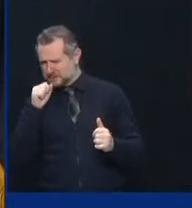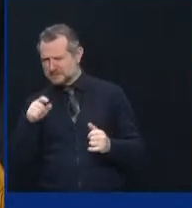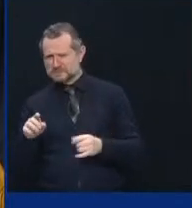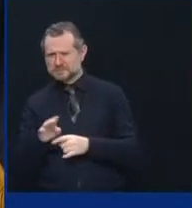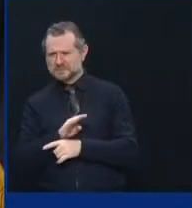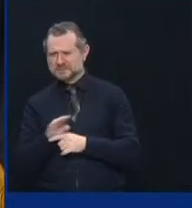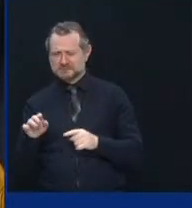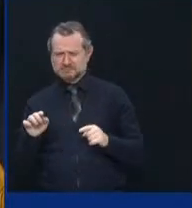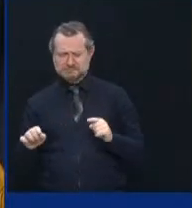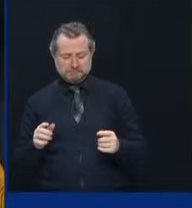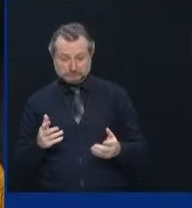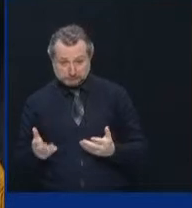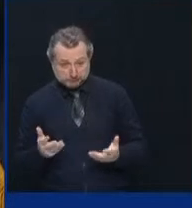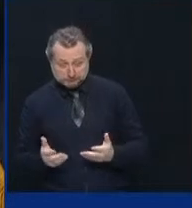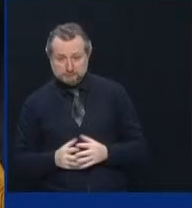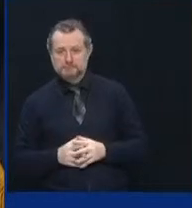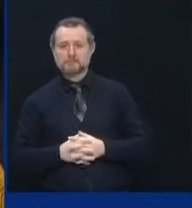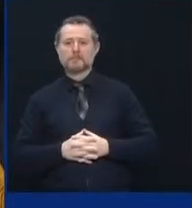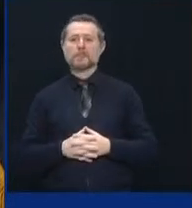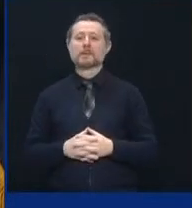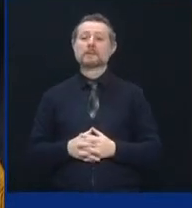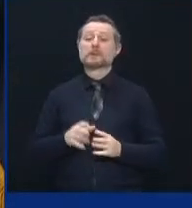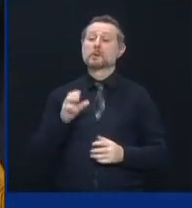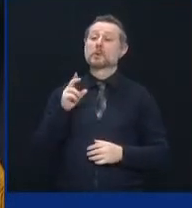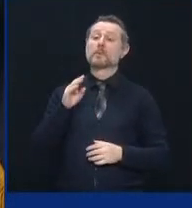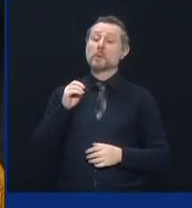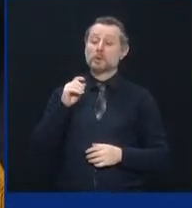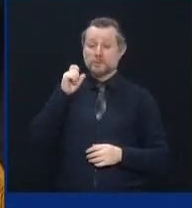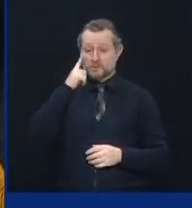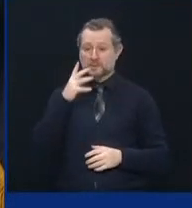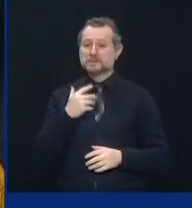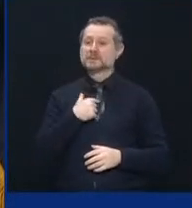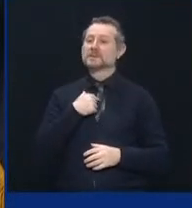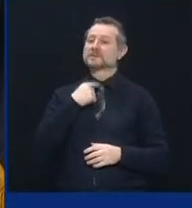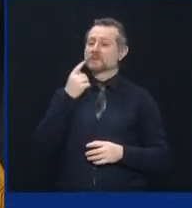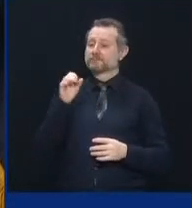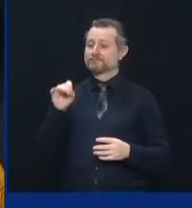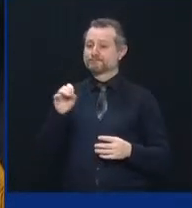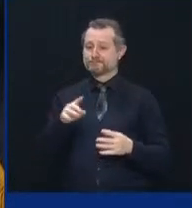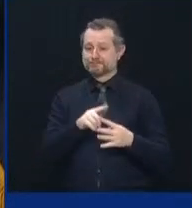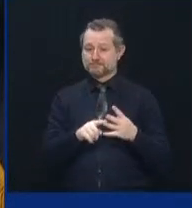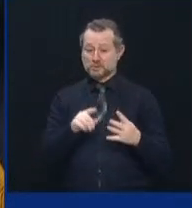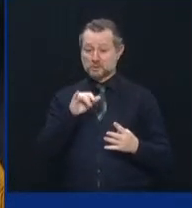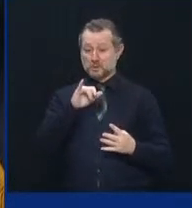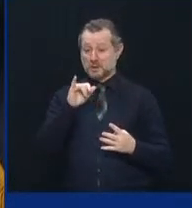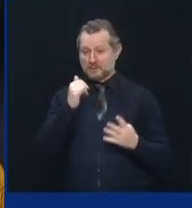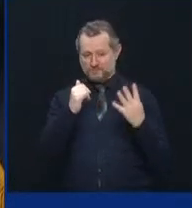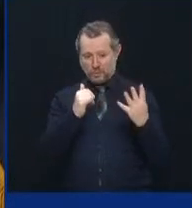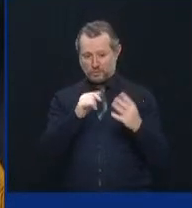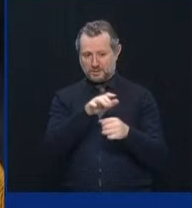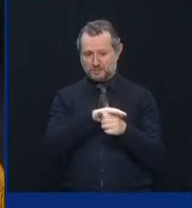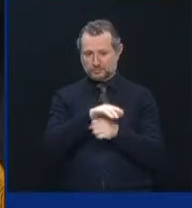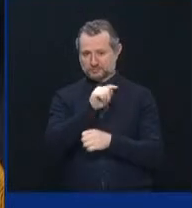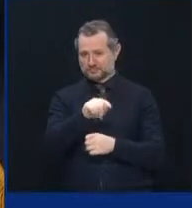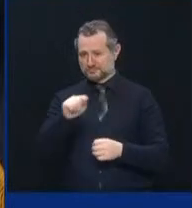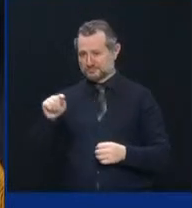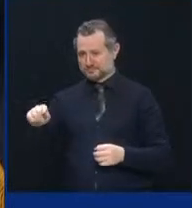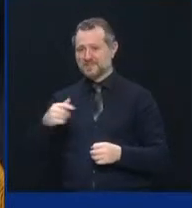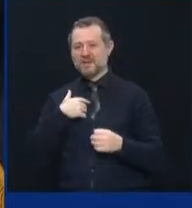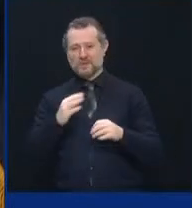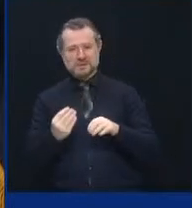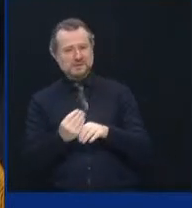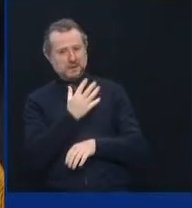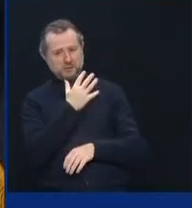what zones are yellow zones. If you could just pull up that slide, please. There are no orange zones, there are only